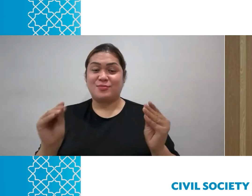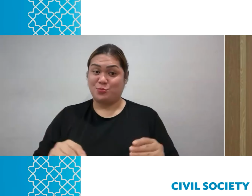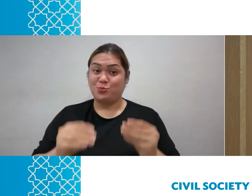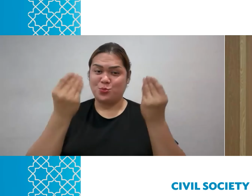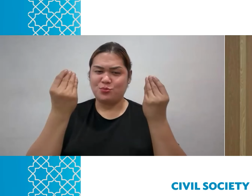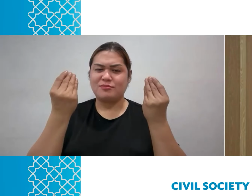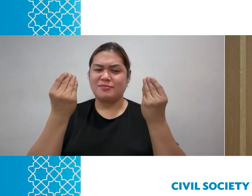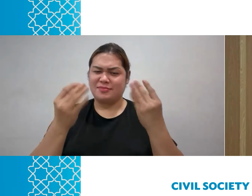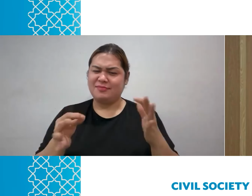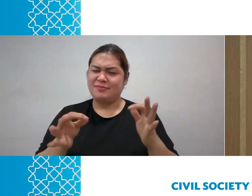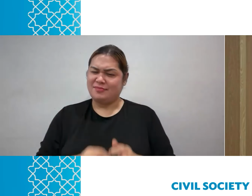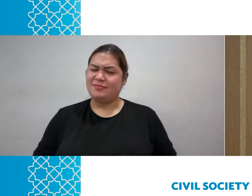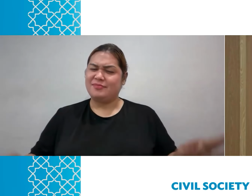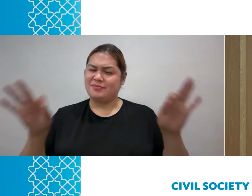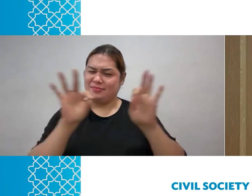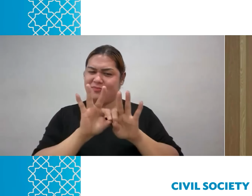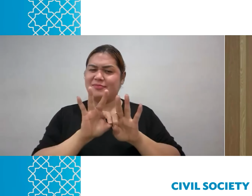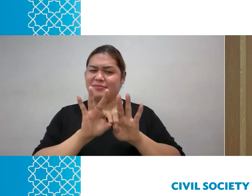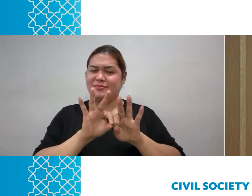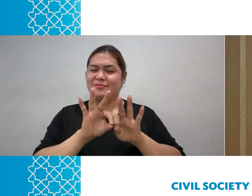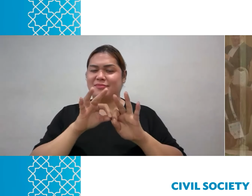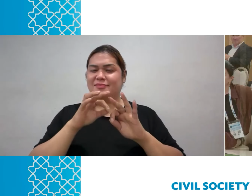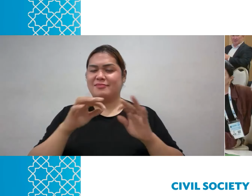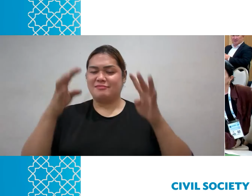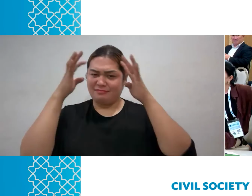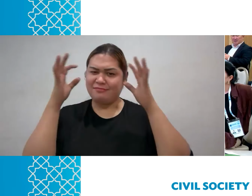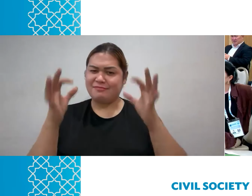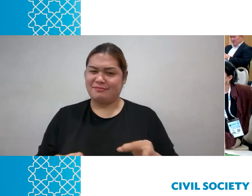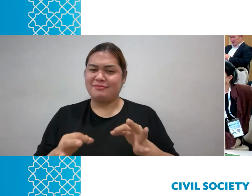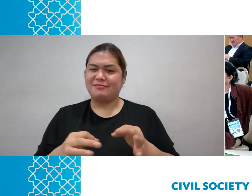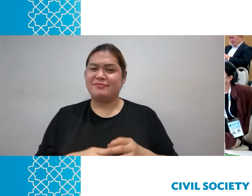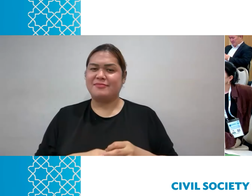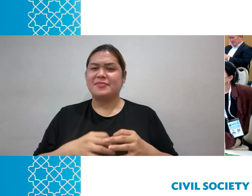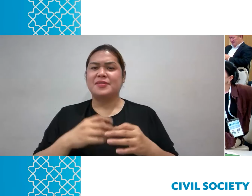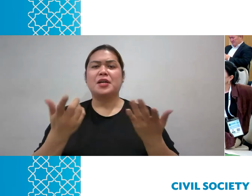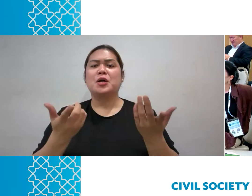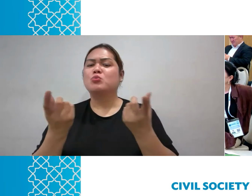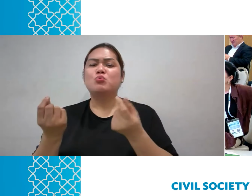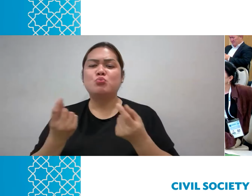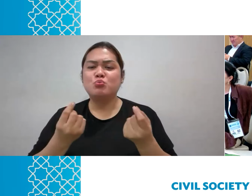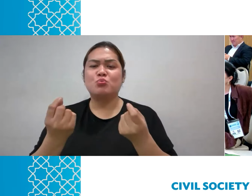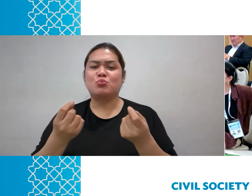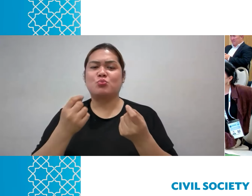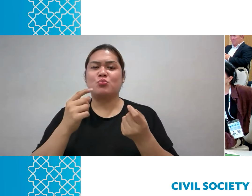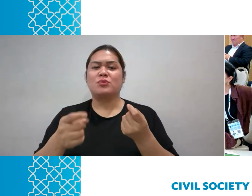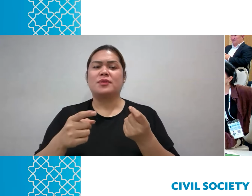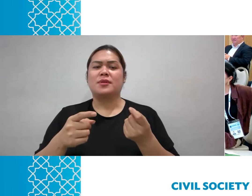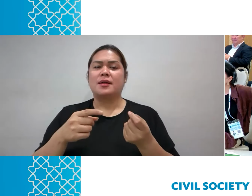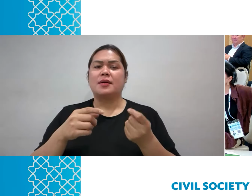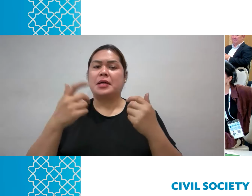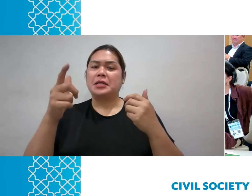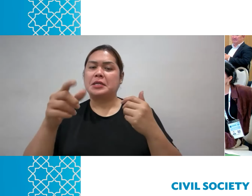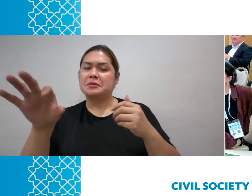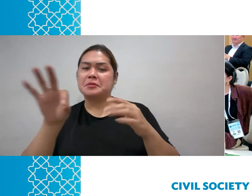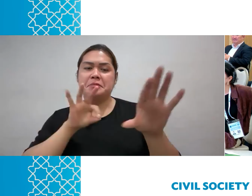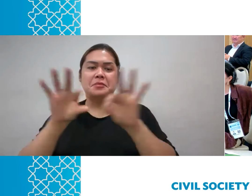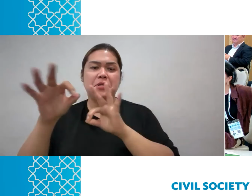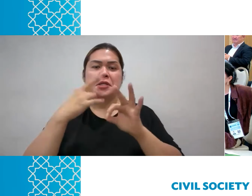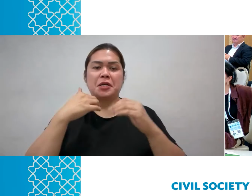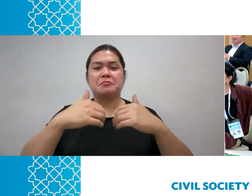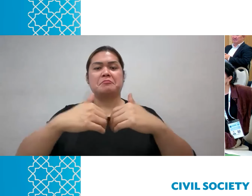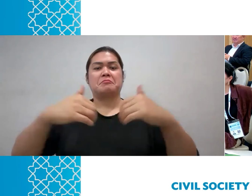I think just outlining them and just separating them from the rest is a kind of negative discrimination,